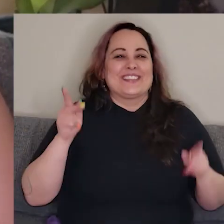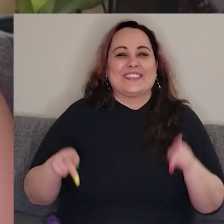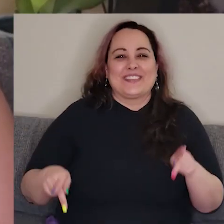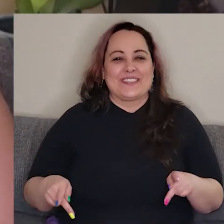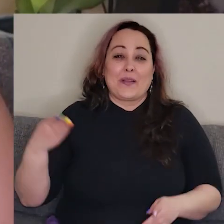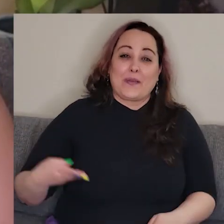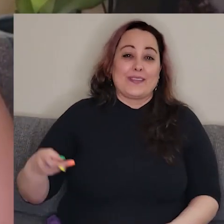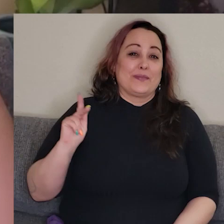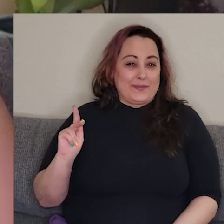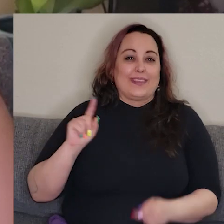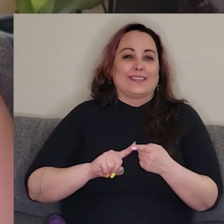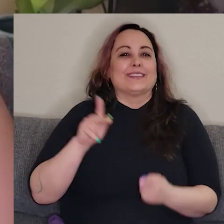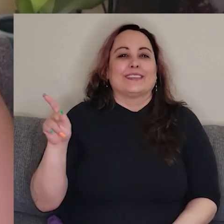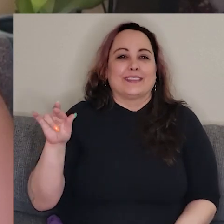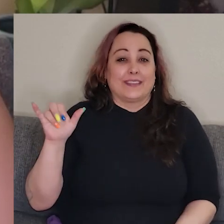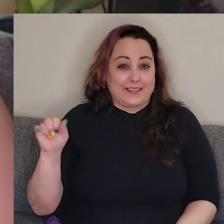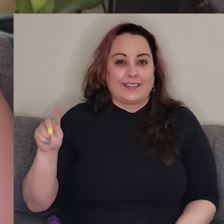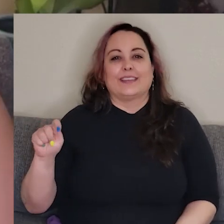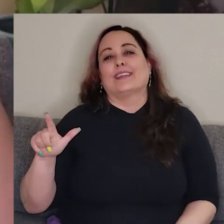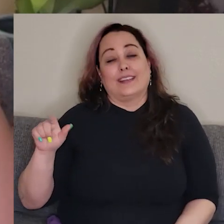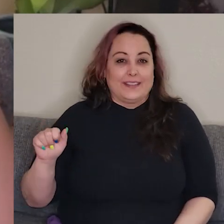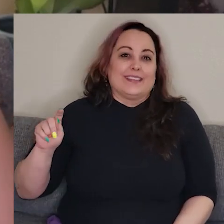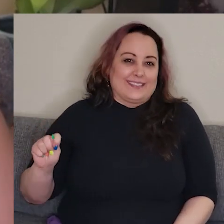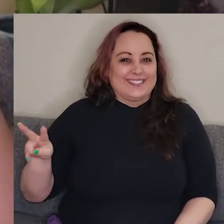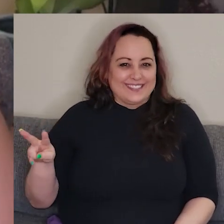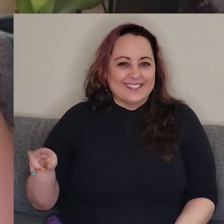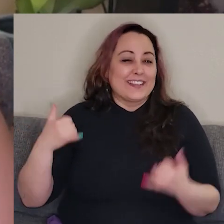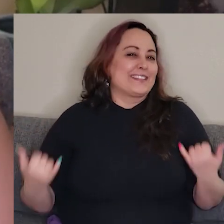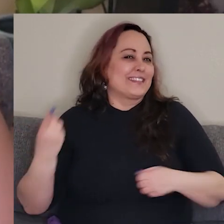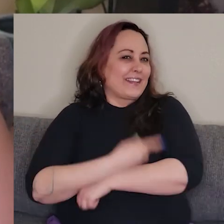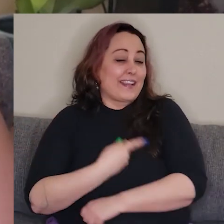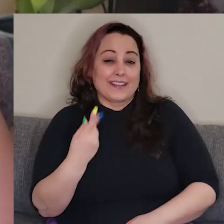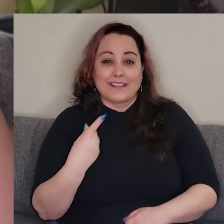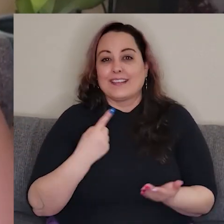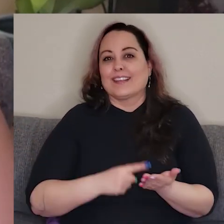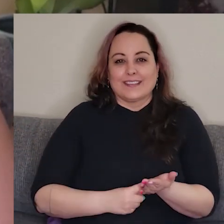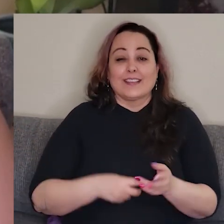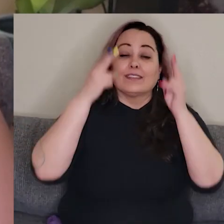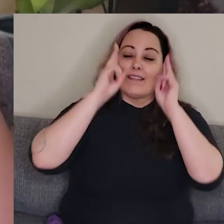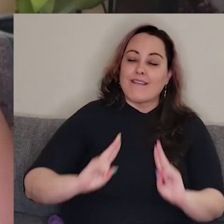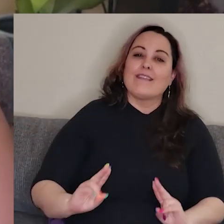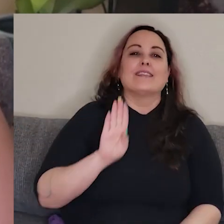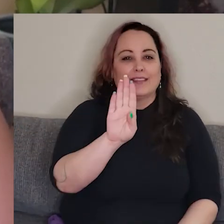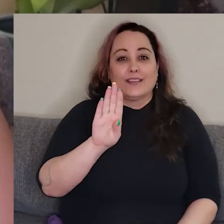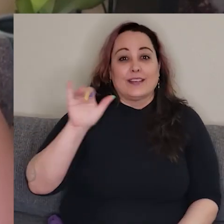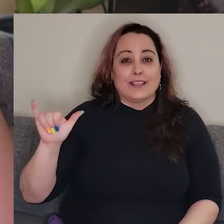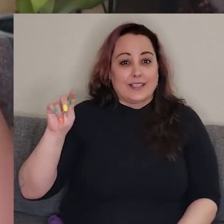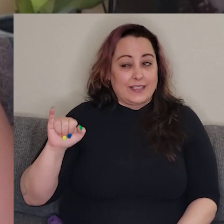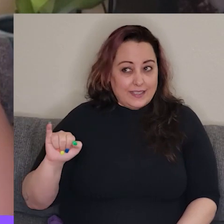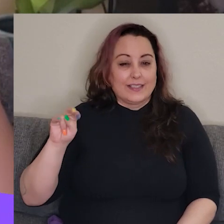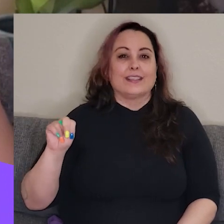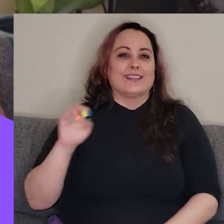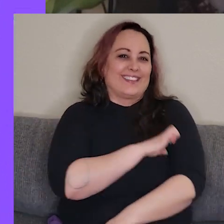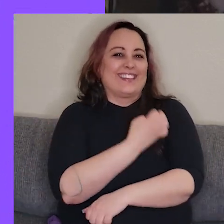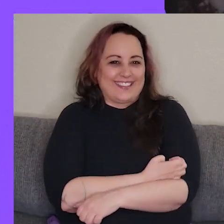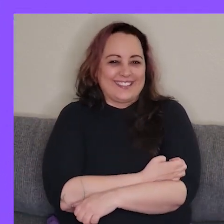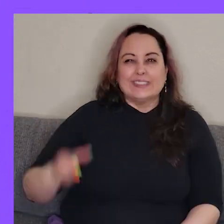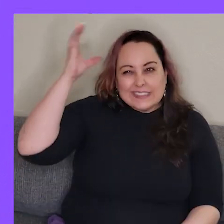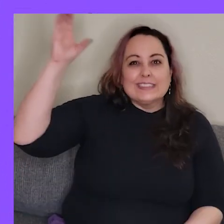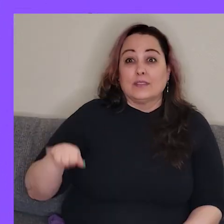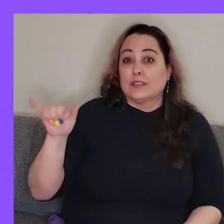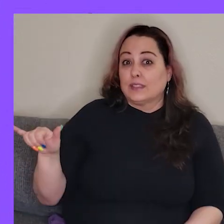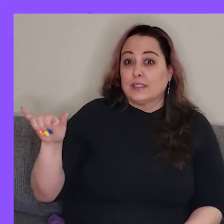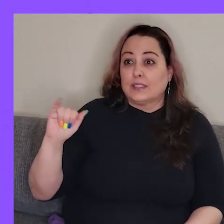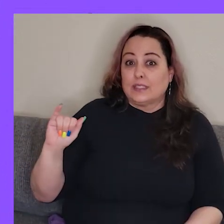What's up, beautiful people? Welcome back to Krystal TV, where today we are talking about honoring your yin energy. The concept of yin